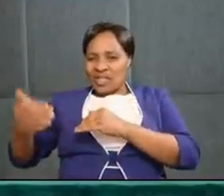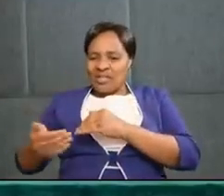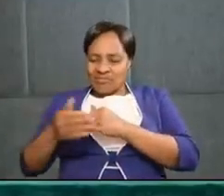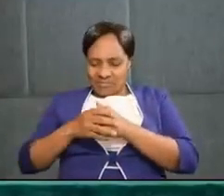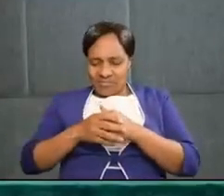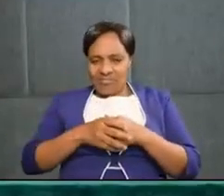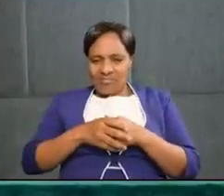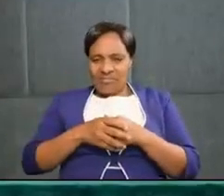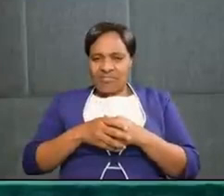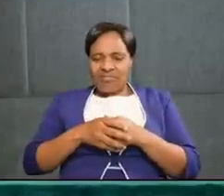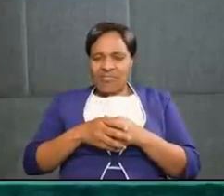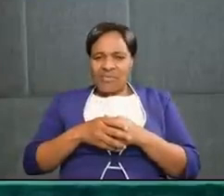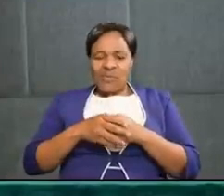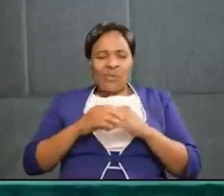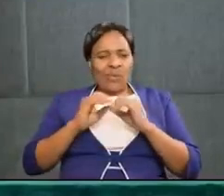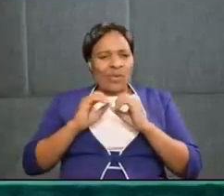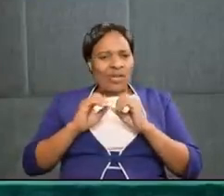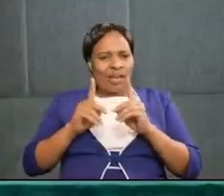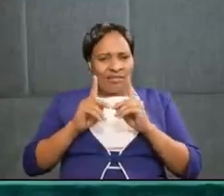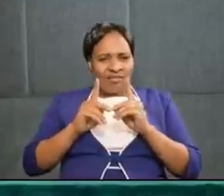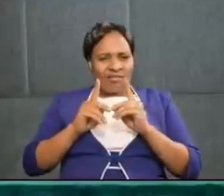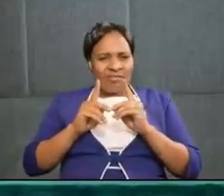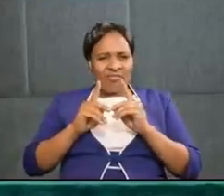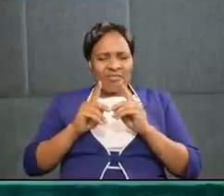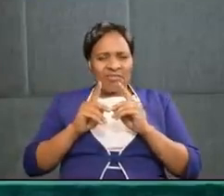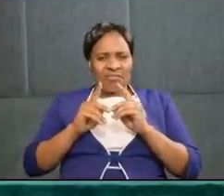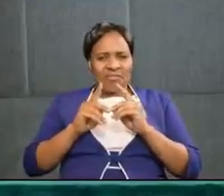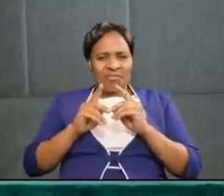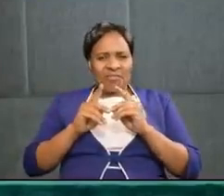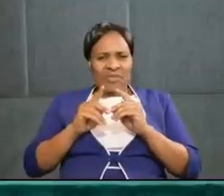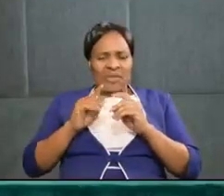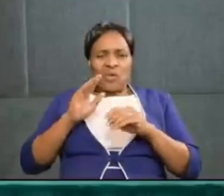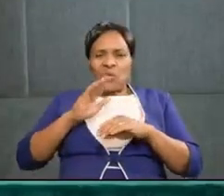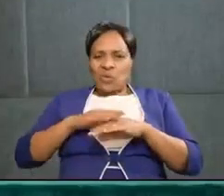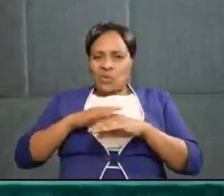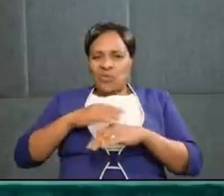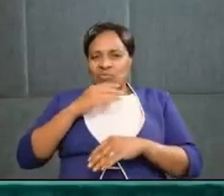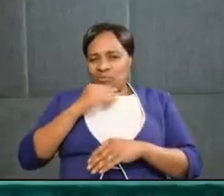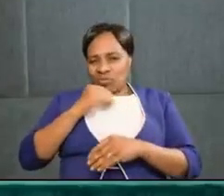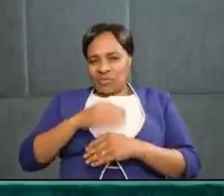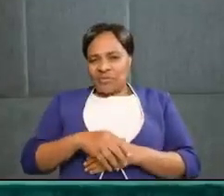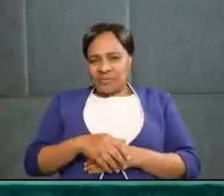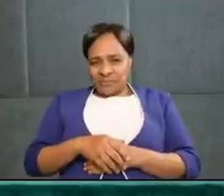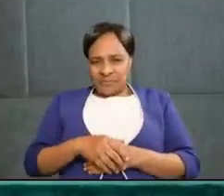punished. Ah, well done. Sit down. Good boy.